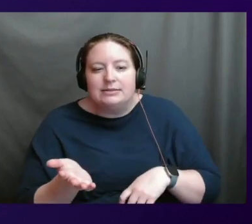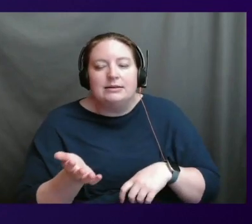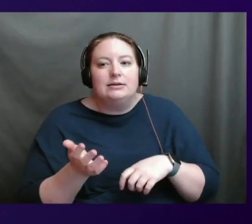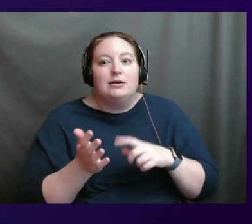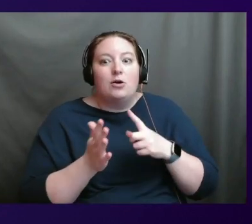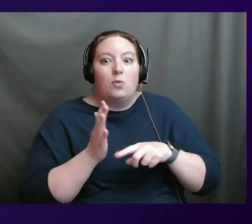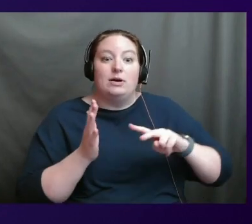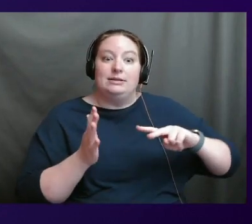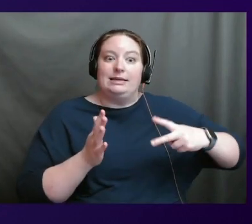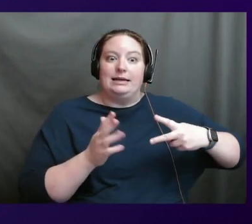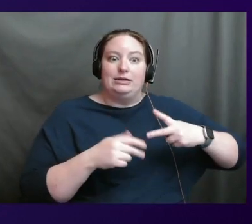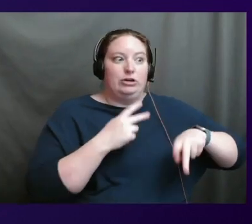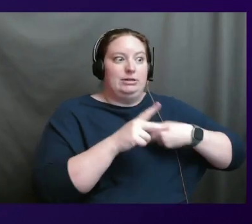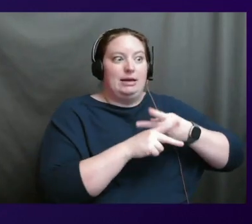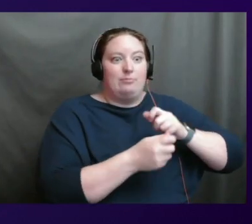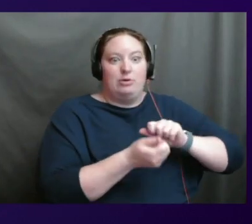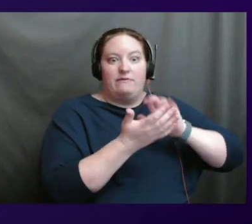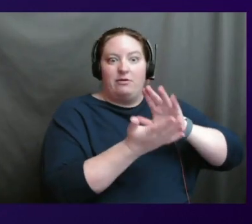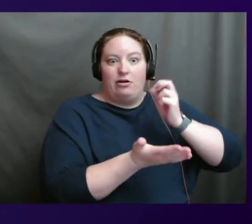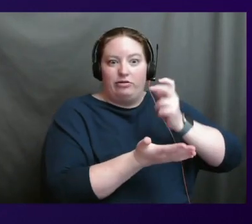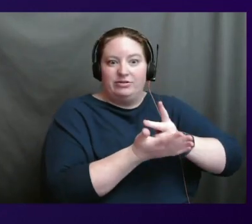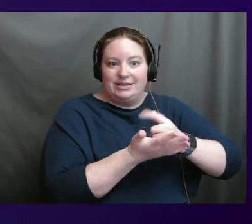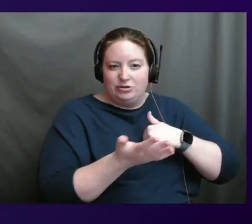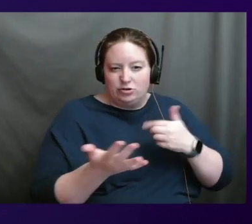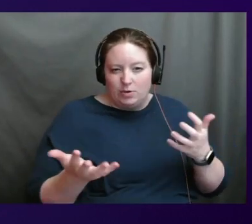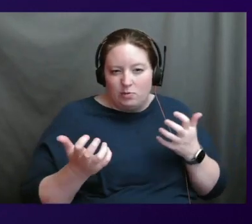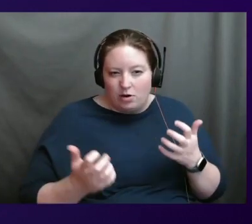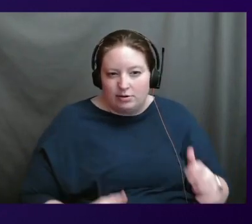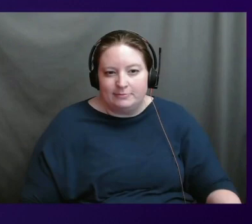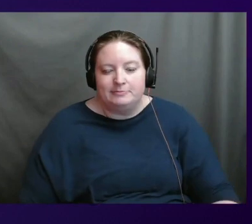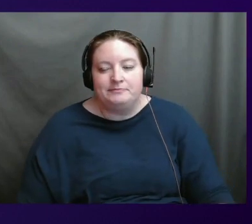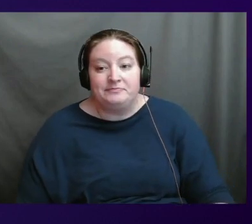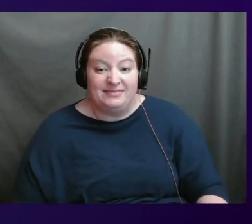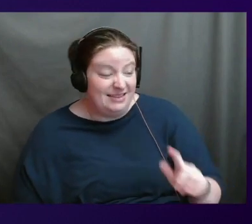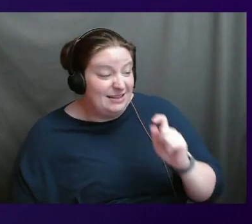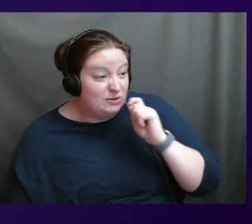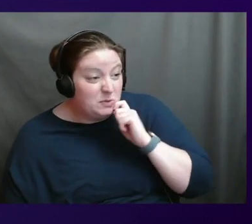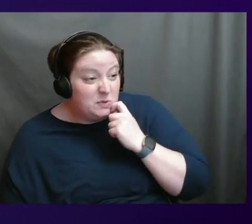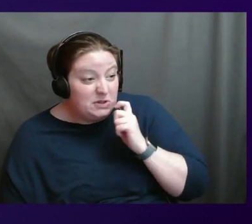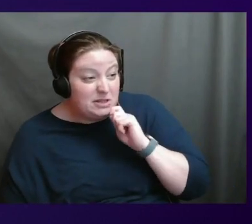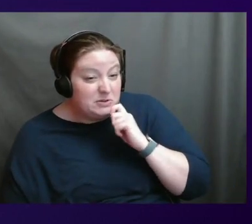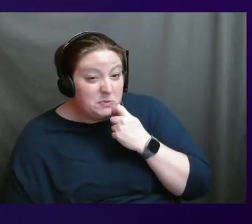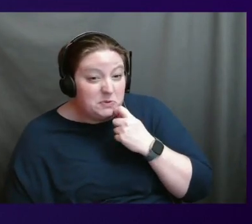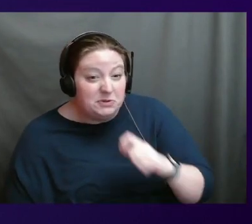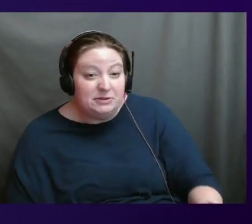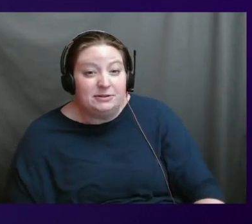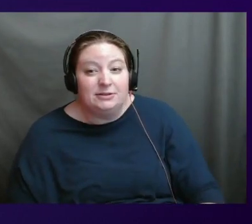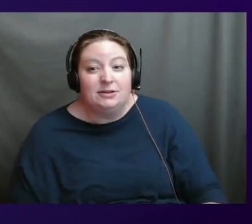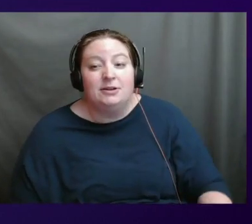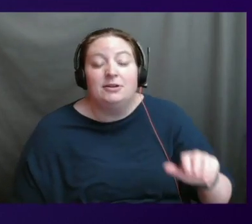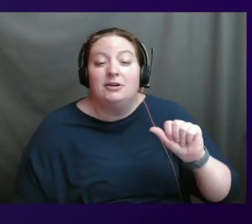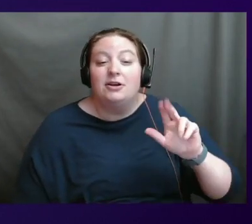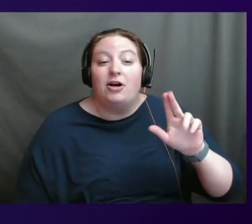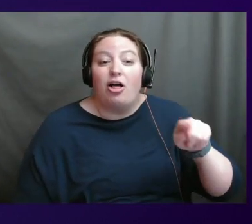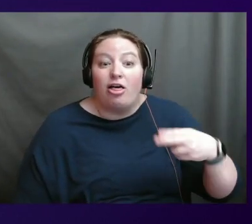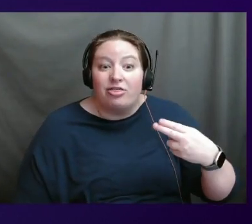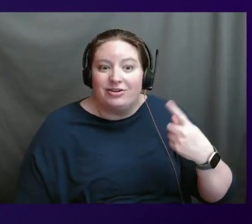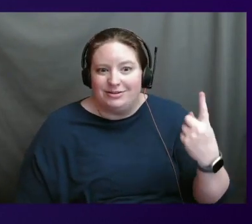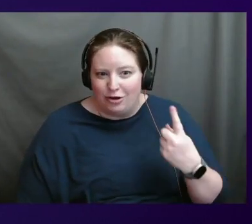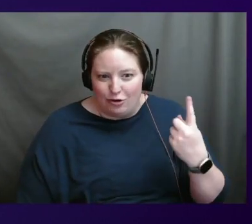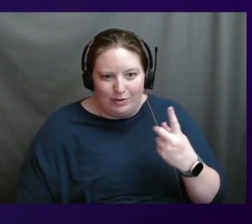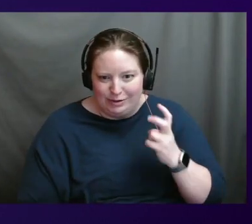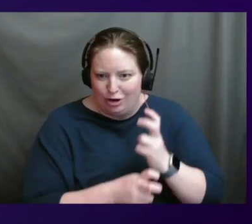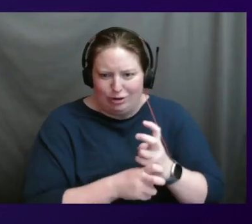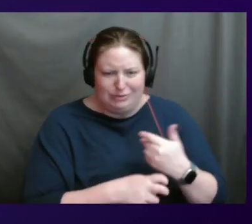want? It's pretty cool. Yeah, that's really cool. Auth's always hard. Yeah, auth is always hard. Always. So let's offload that. I think Yeah.